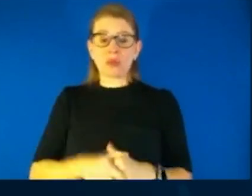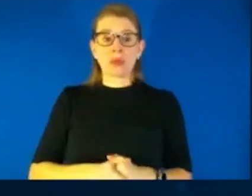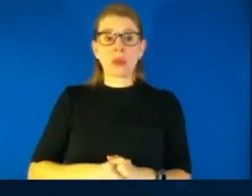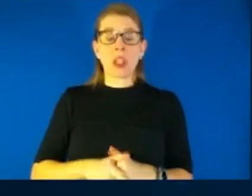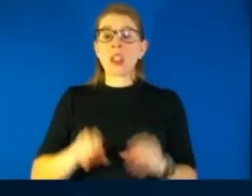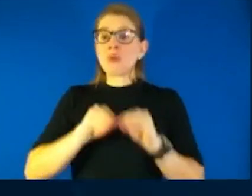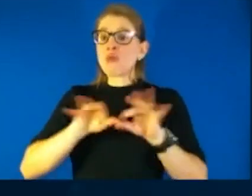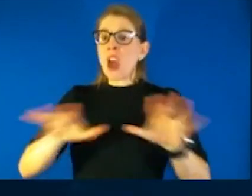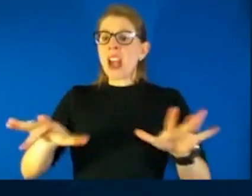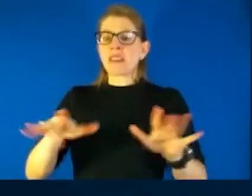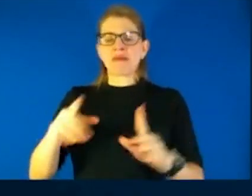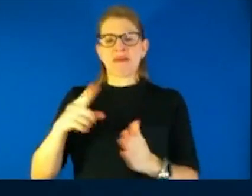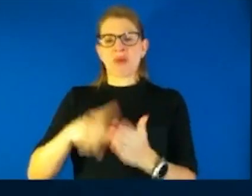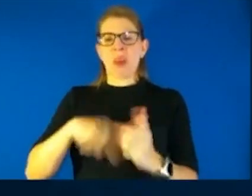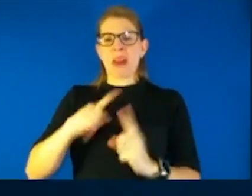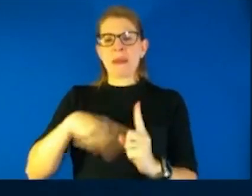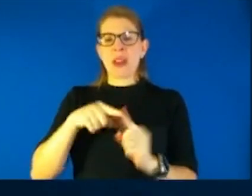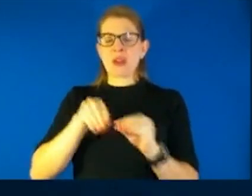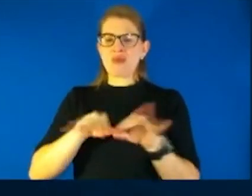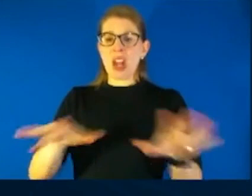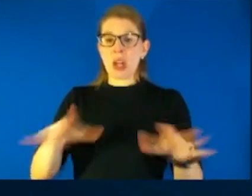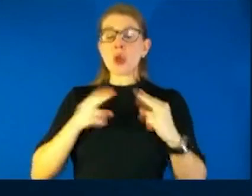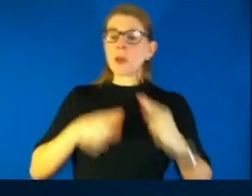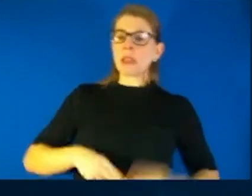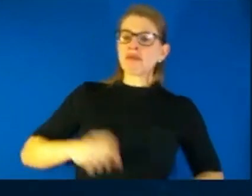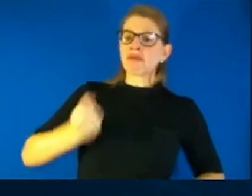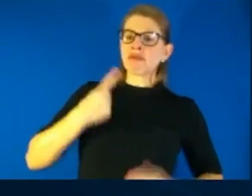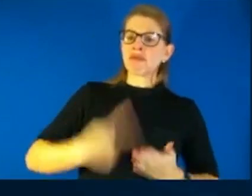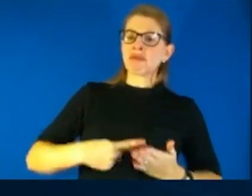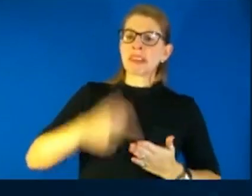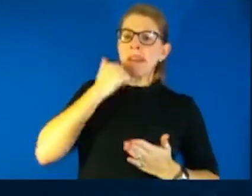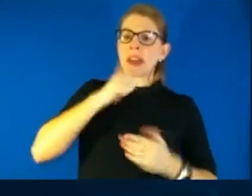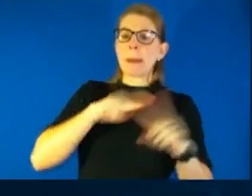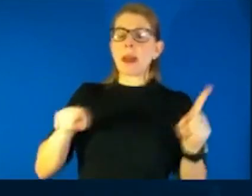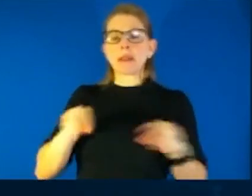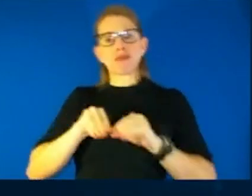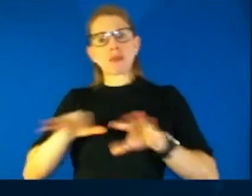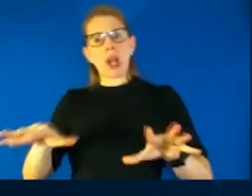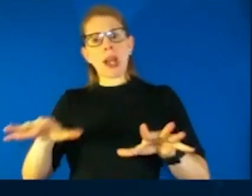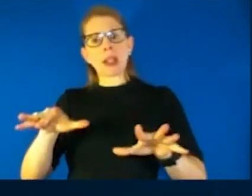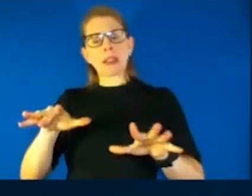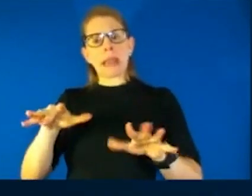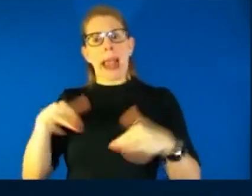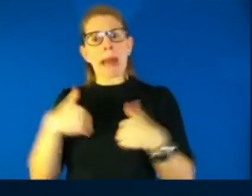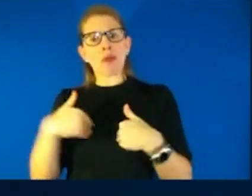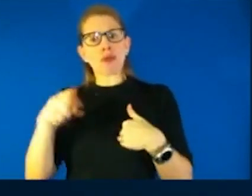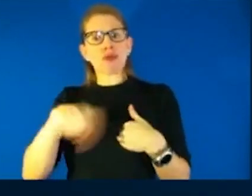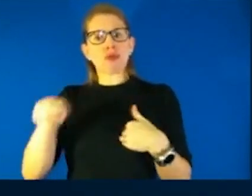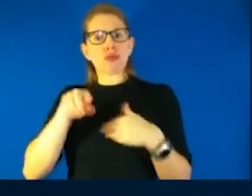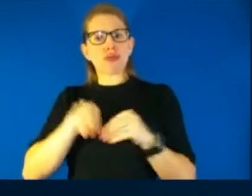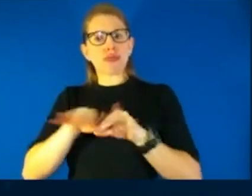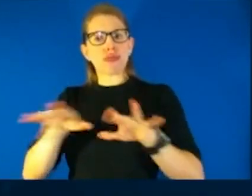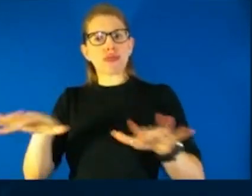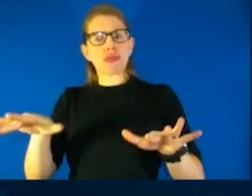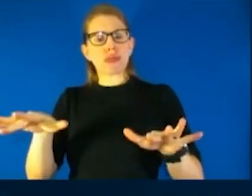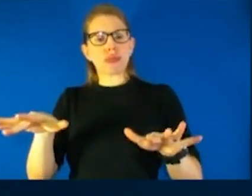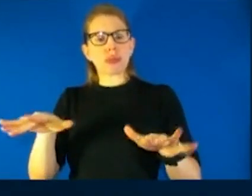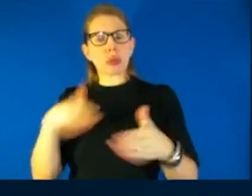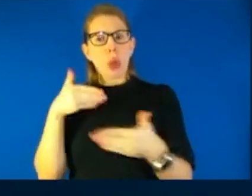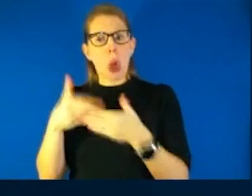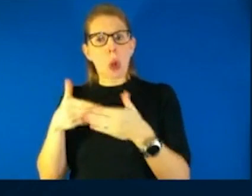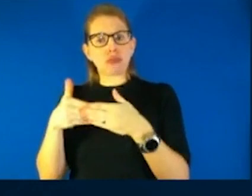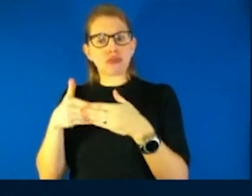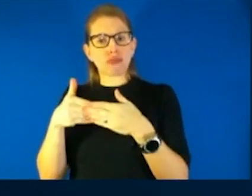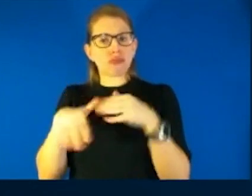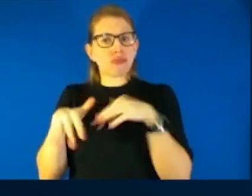the spread among humans, but what could we possibly know about the spread among animals in close proximity to each other?